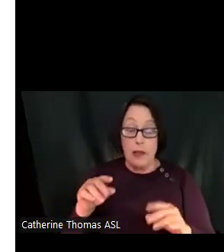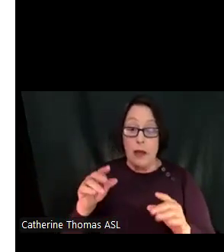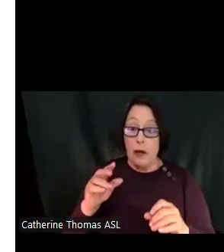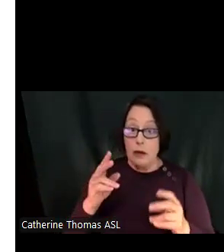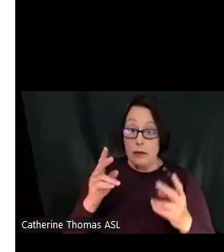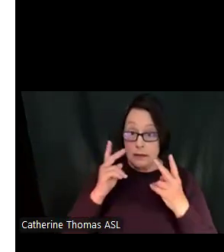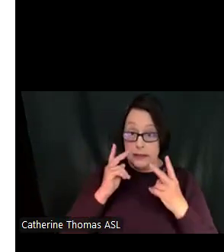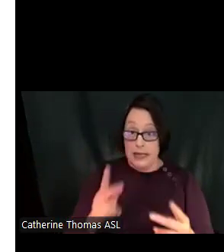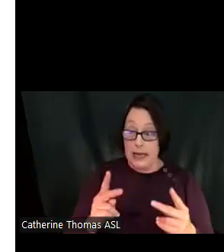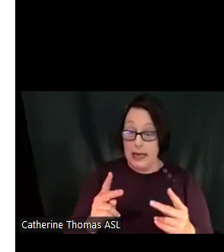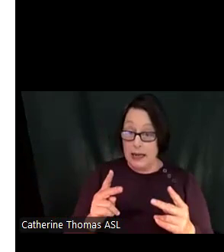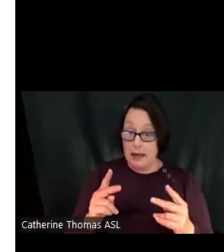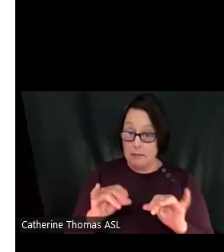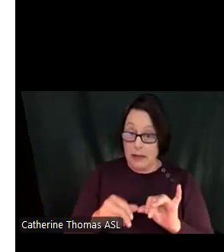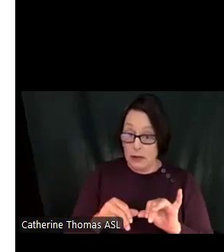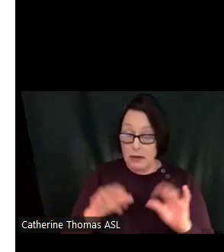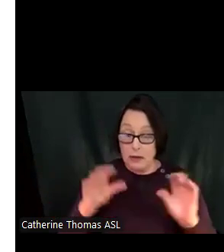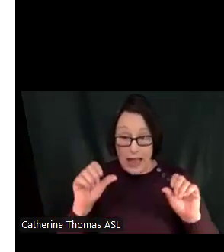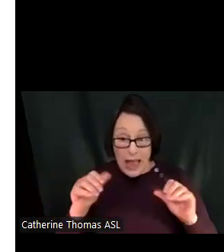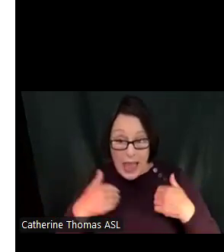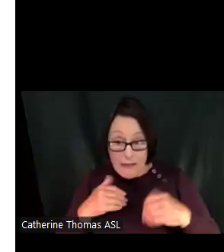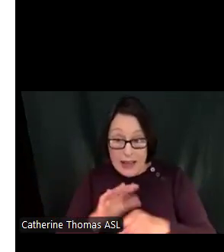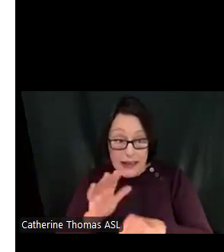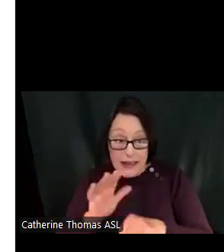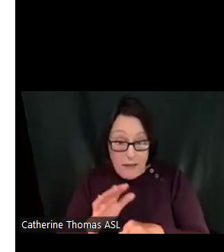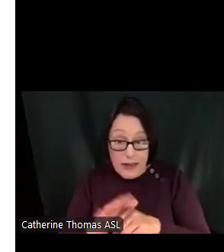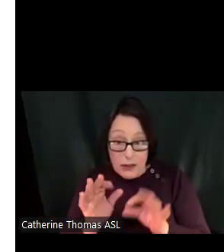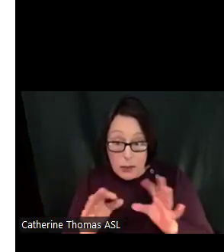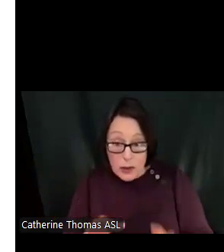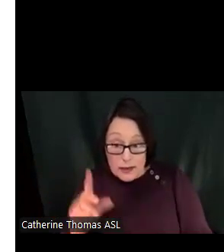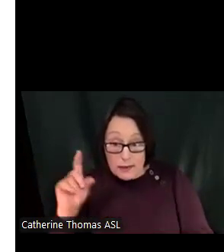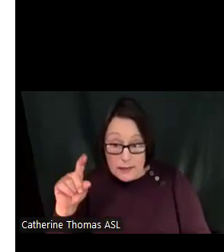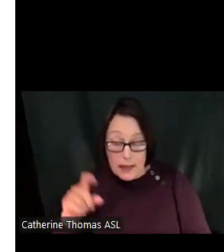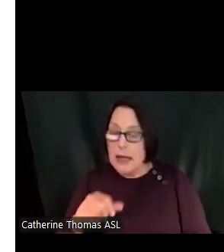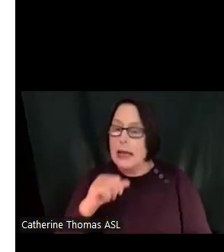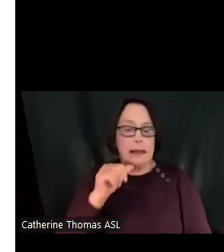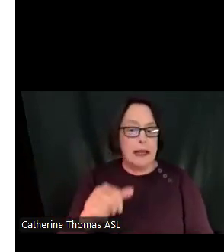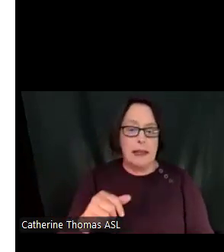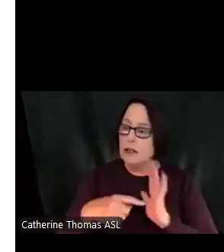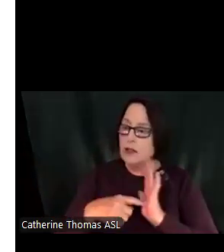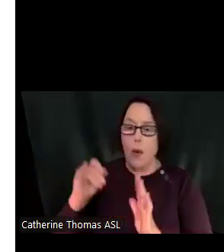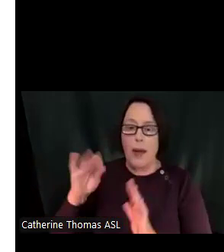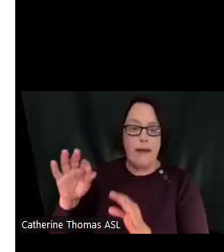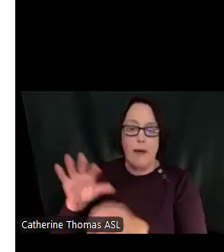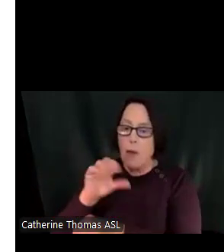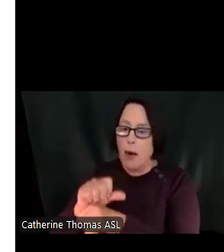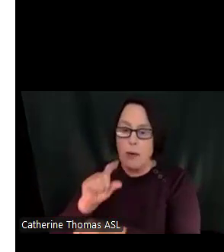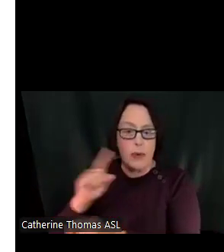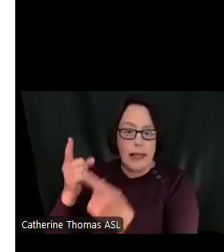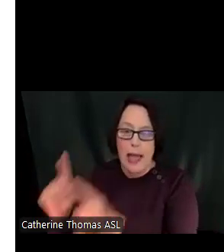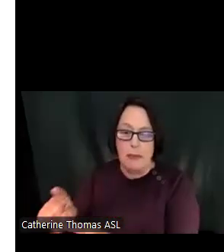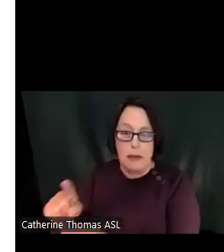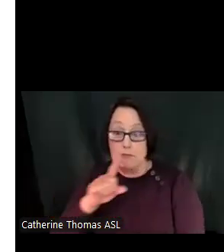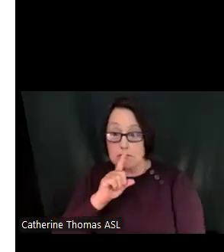sufficient pool of LAPs available. It is not measuring whether the appointment actually occurred or if an